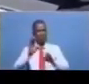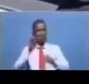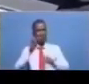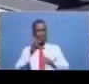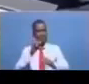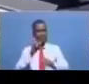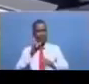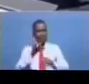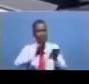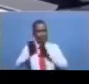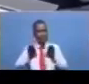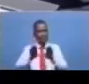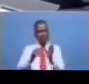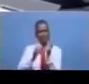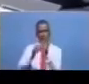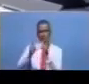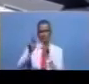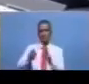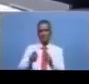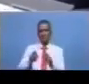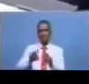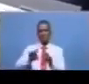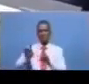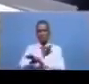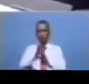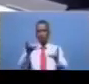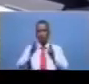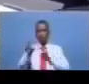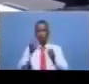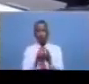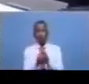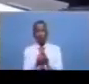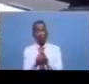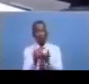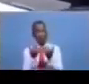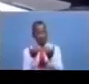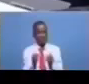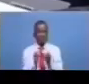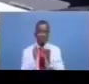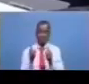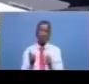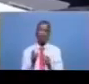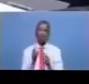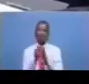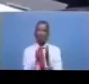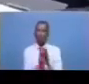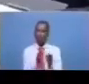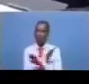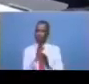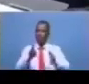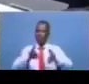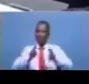person believe that you will not do that which you are entitled to do under the law, then the law must not allow you